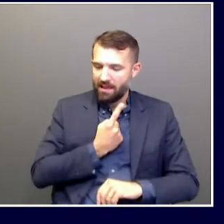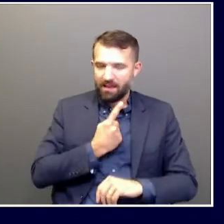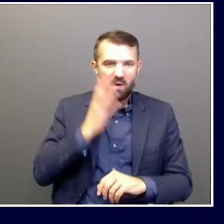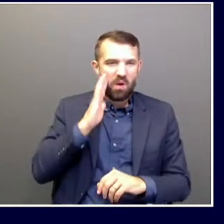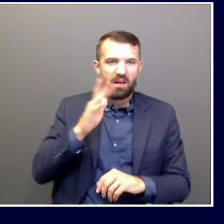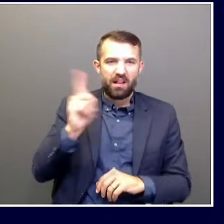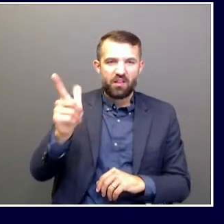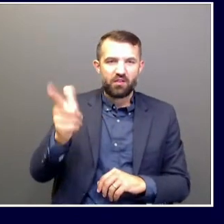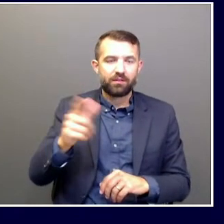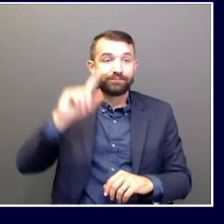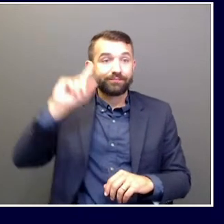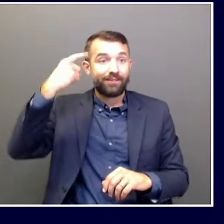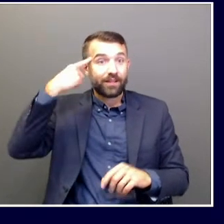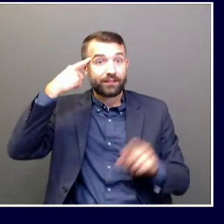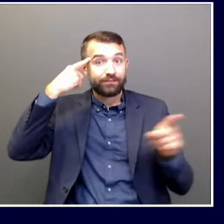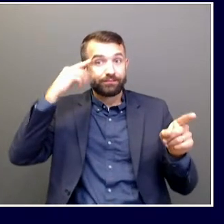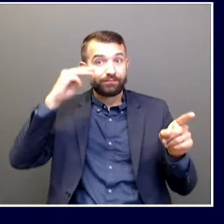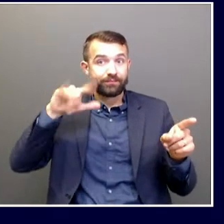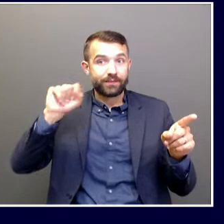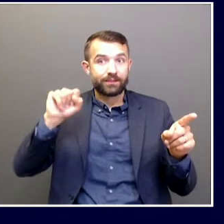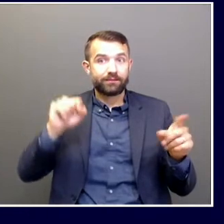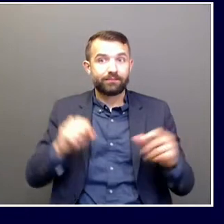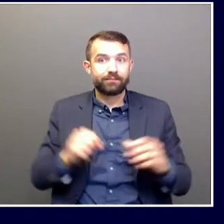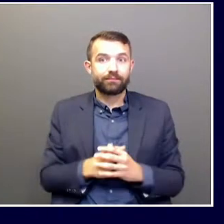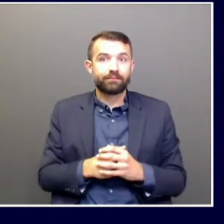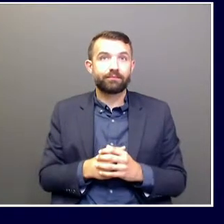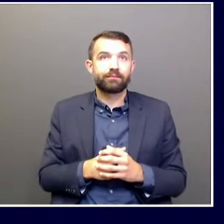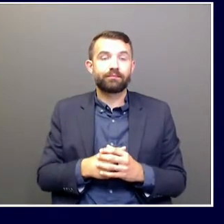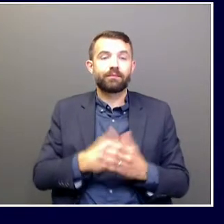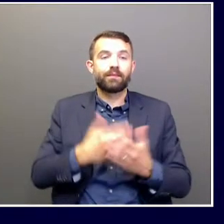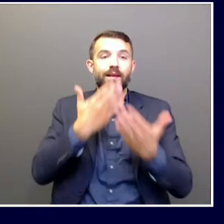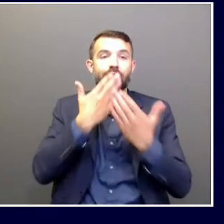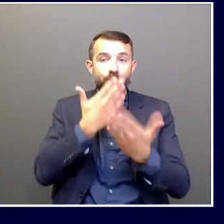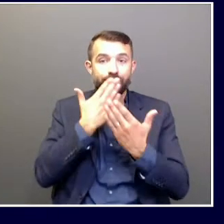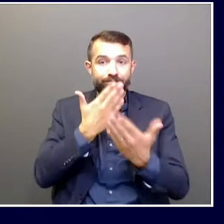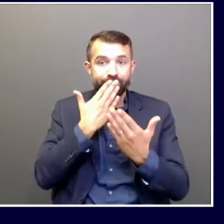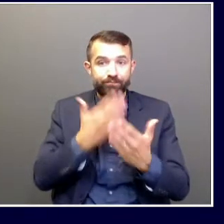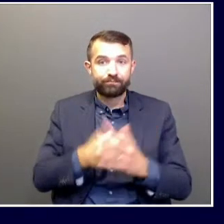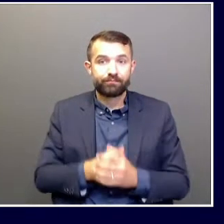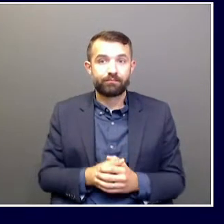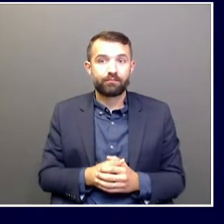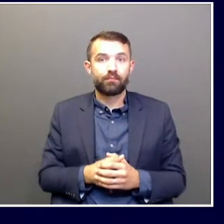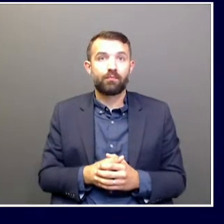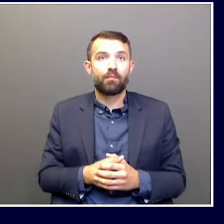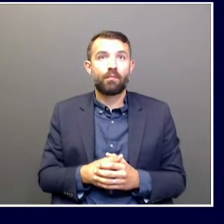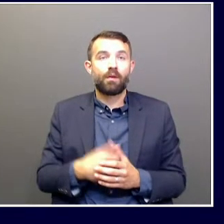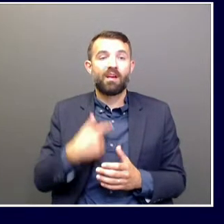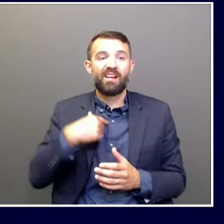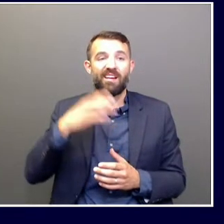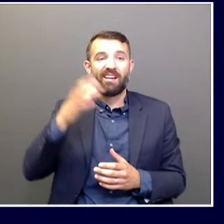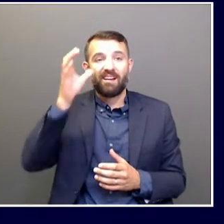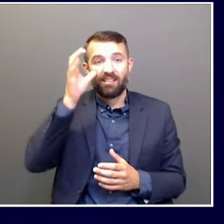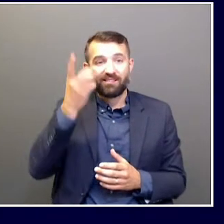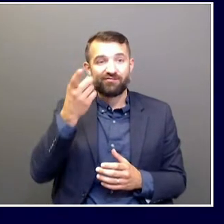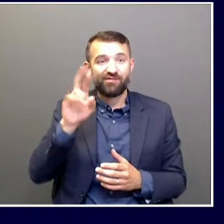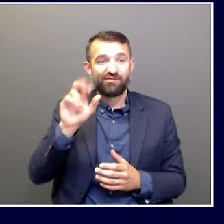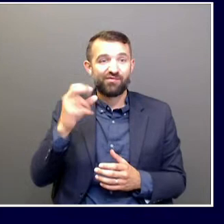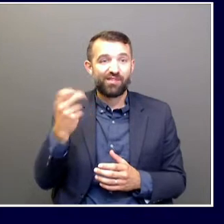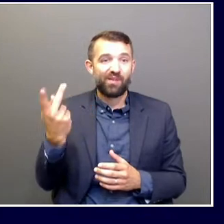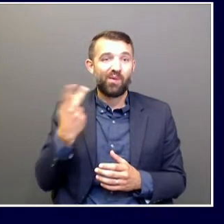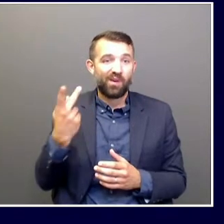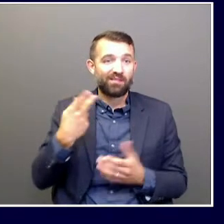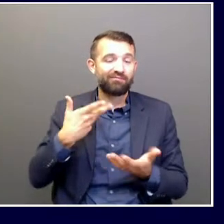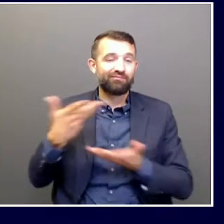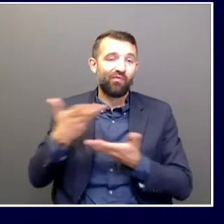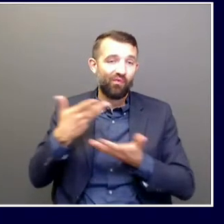out. Oh, thanks, Dr. Shah. I listen to Dr. Shah too. I talk with him pretty much every day, and I listen to him on these